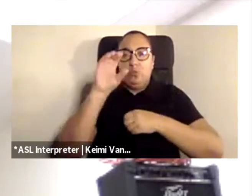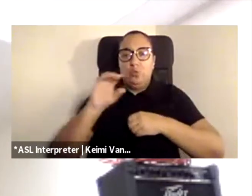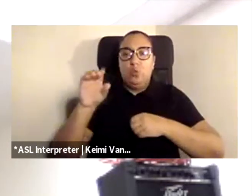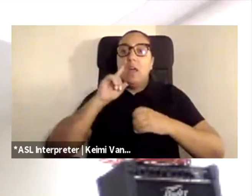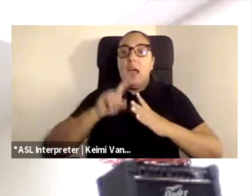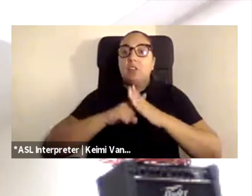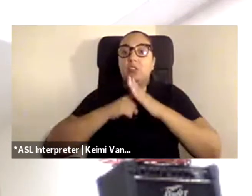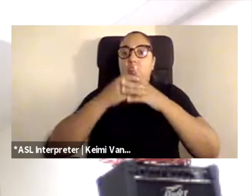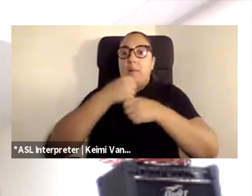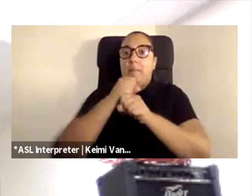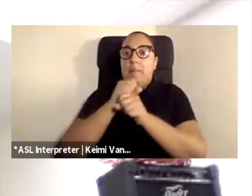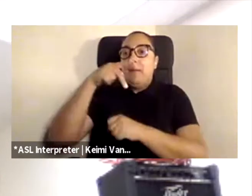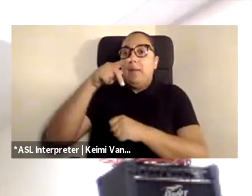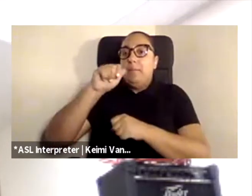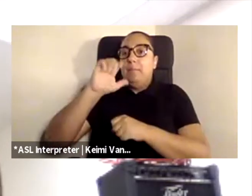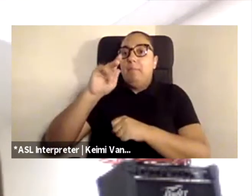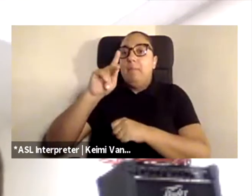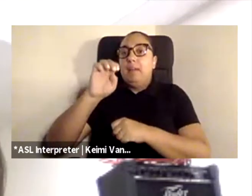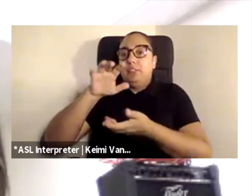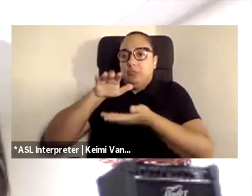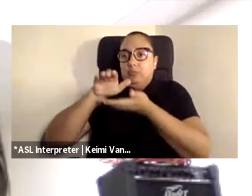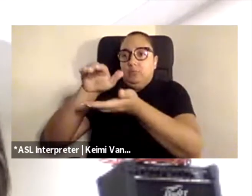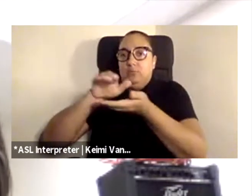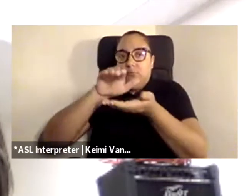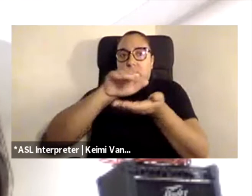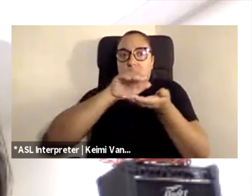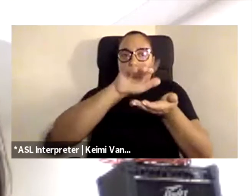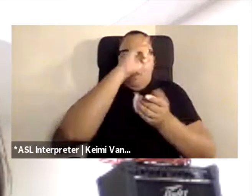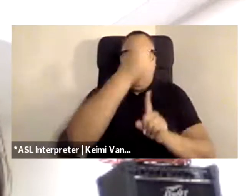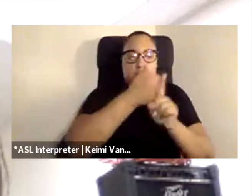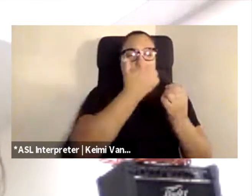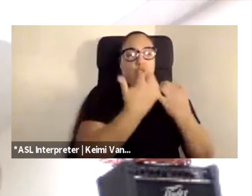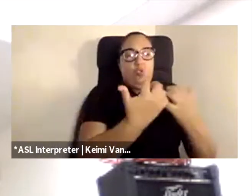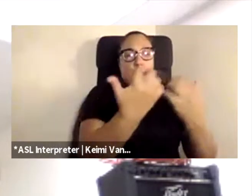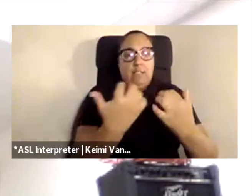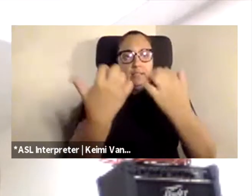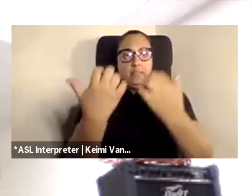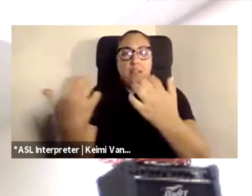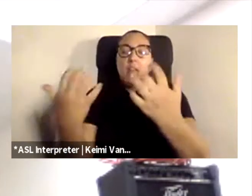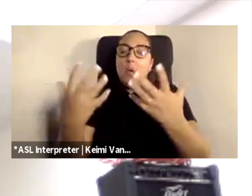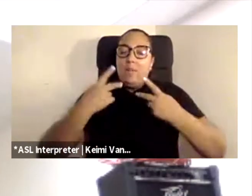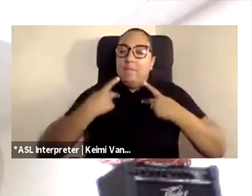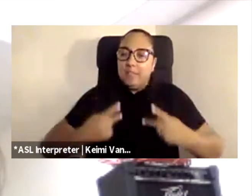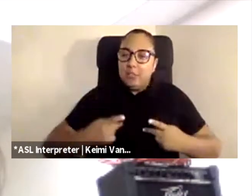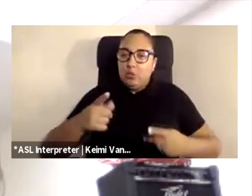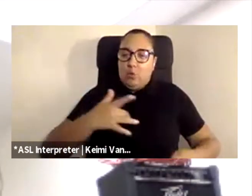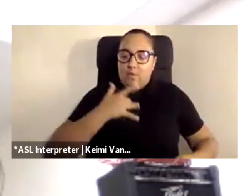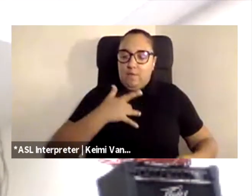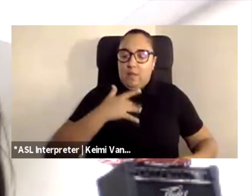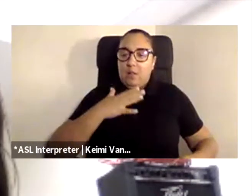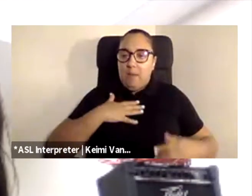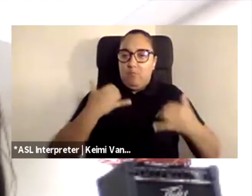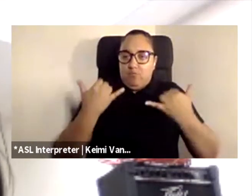each audience member. I wanted the work to be physical, for attendees to sense my presence not only through the screen like